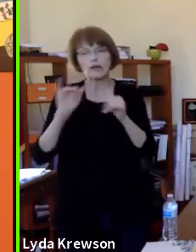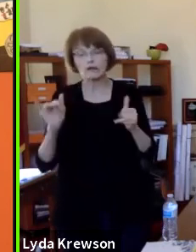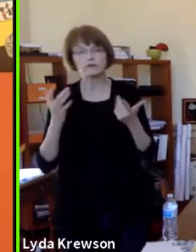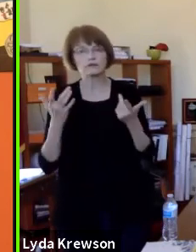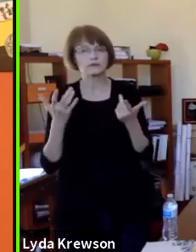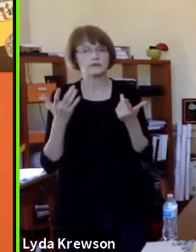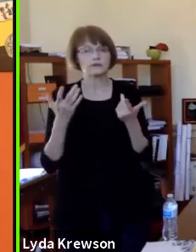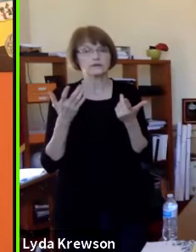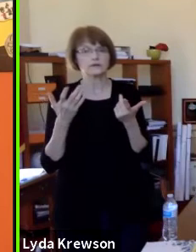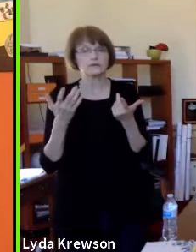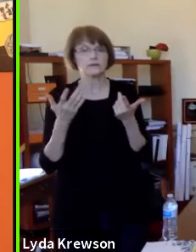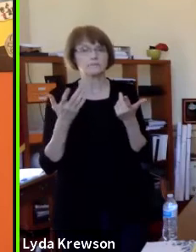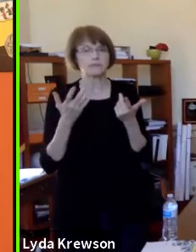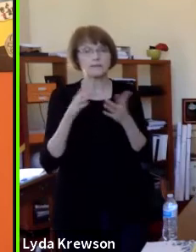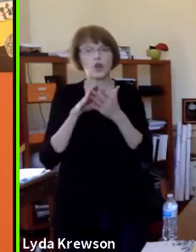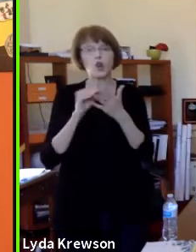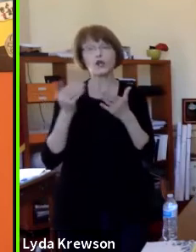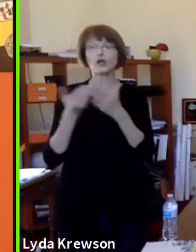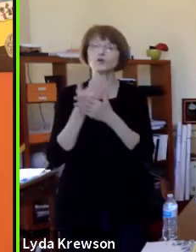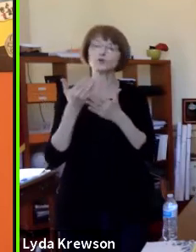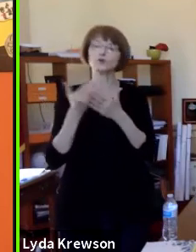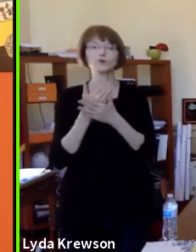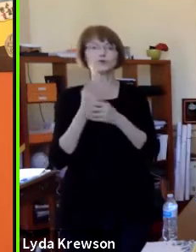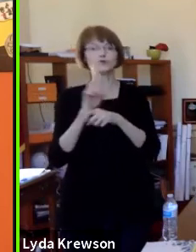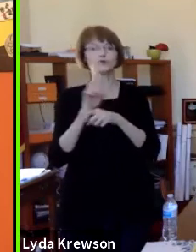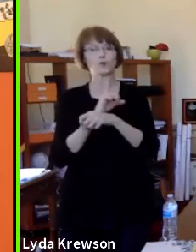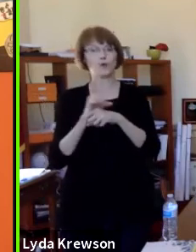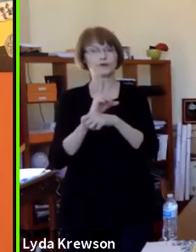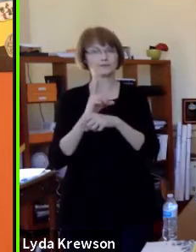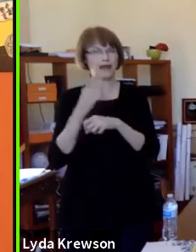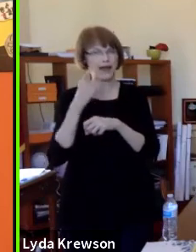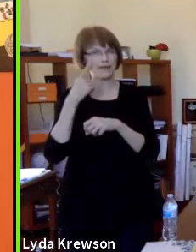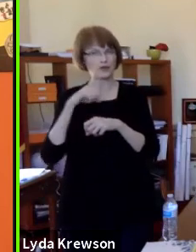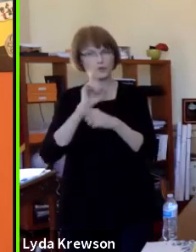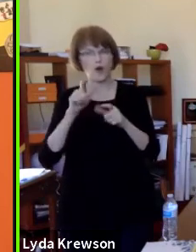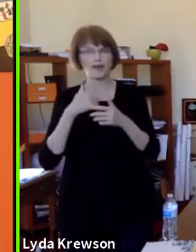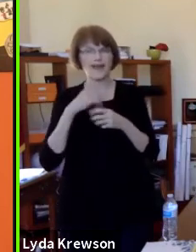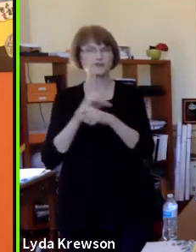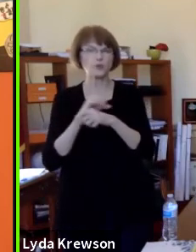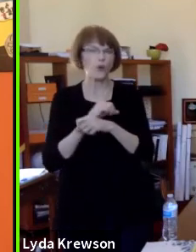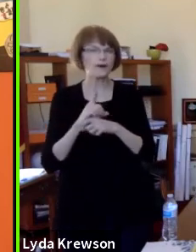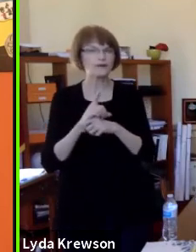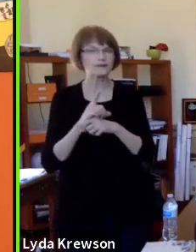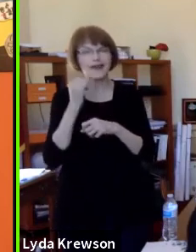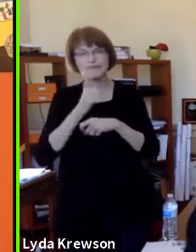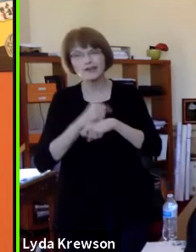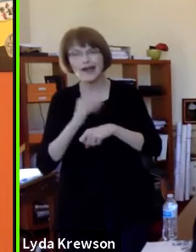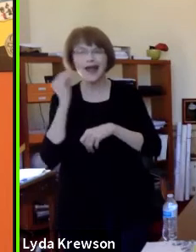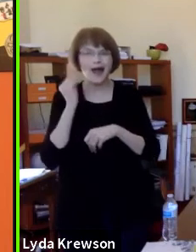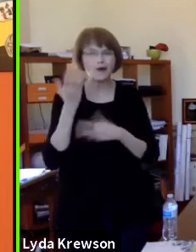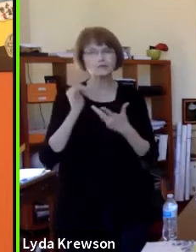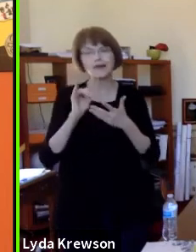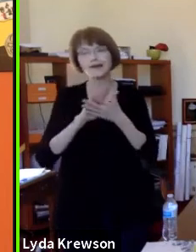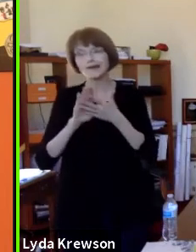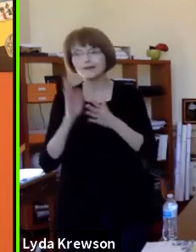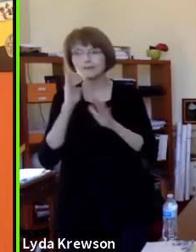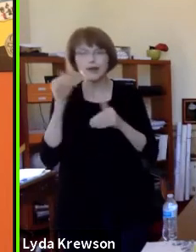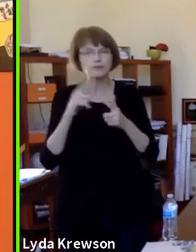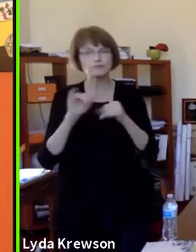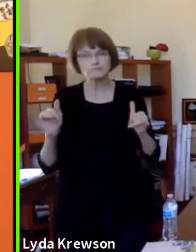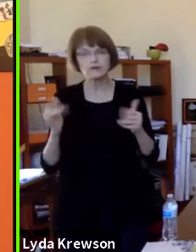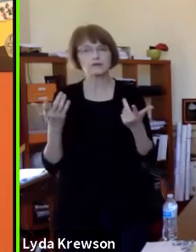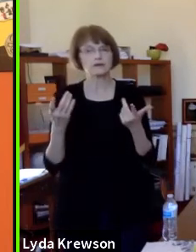maybe learning how to do a few chores. I bet you all have chores, don't you? Nobody likes doing chores, but you know,